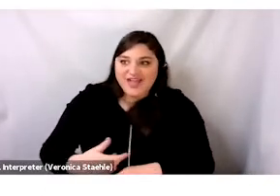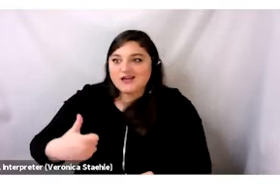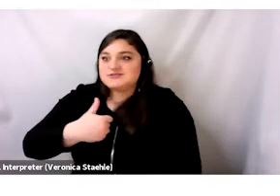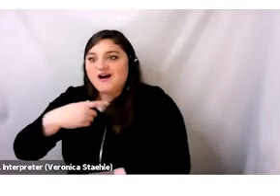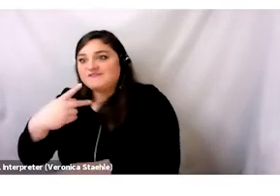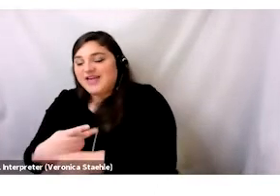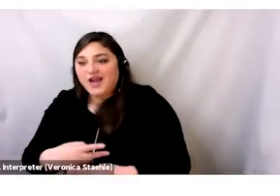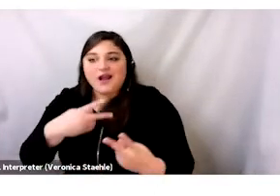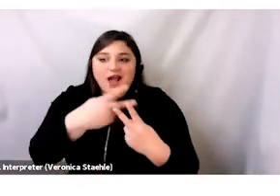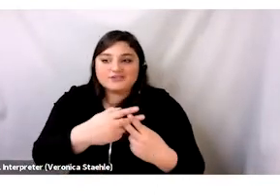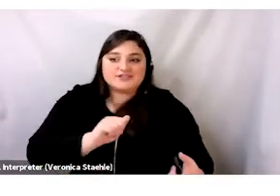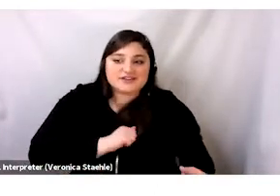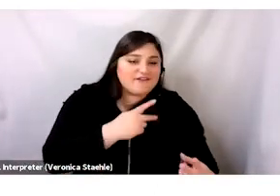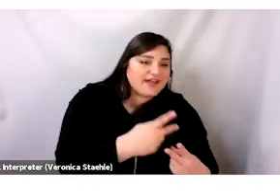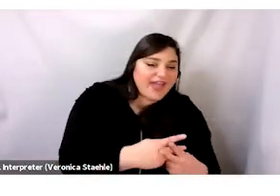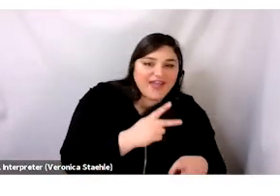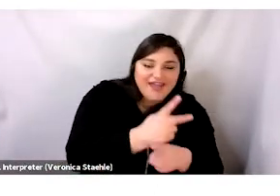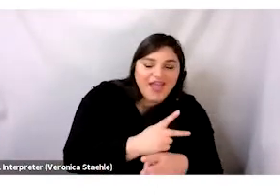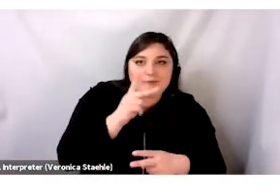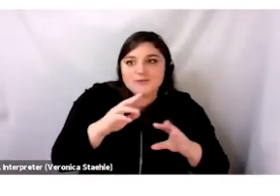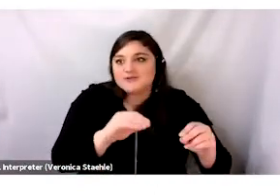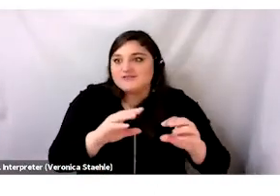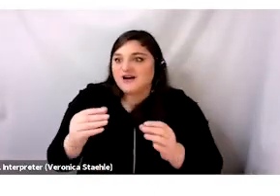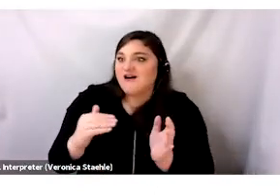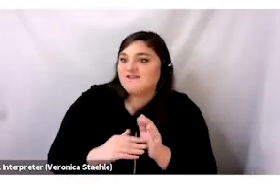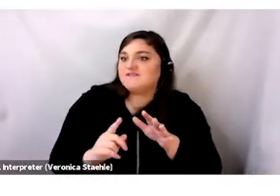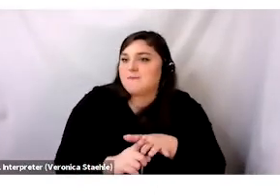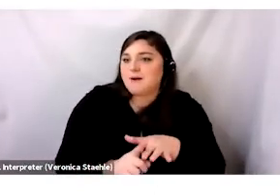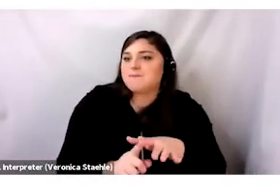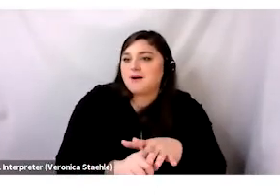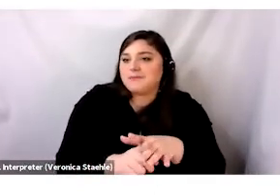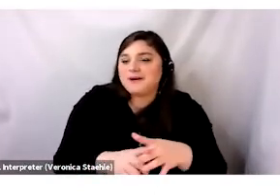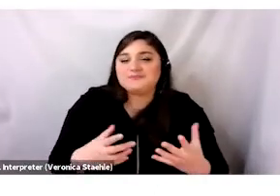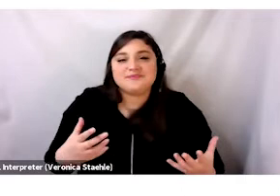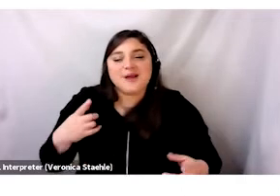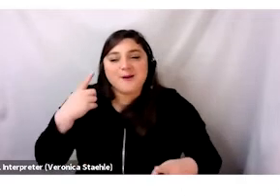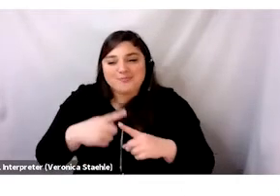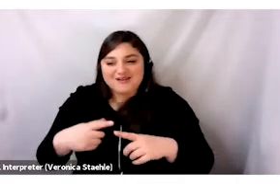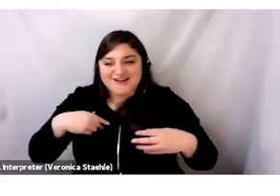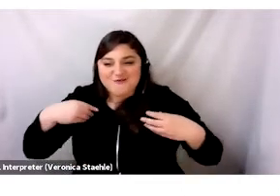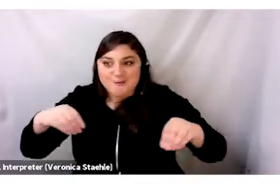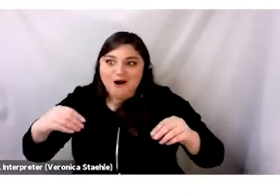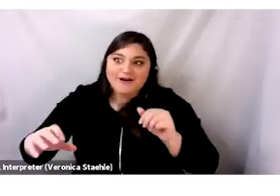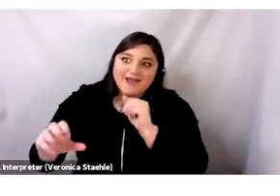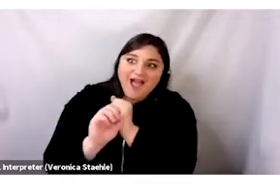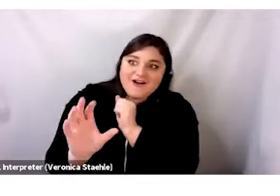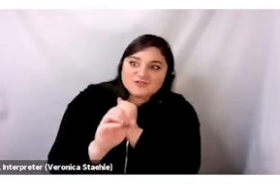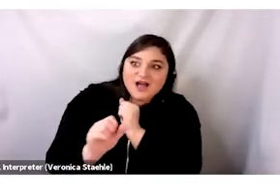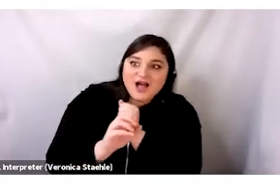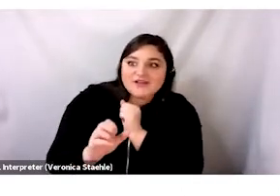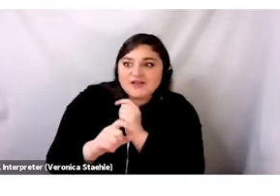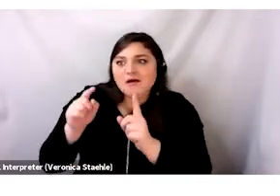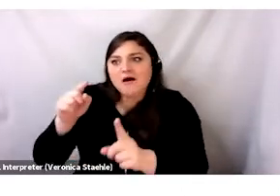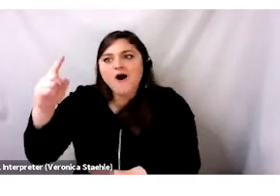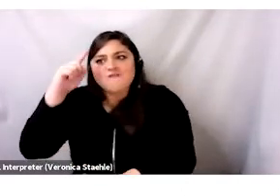different people in groups talking about self-care, and there's a whole sort of marketing machine of products that